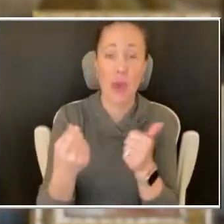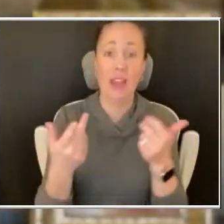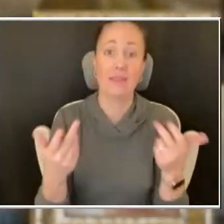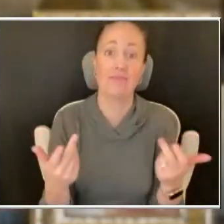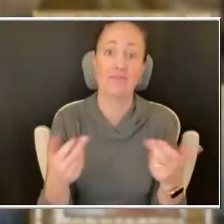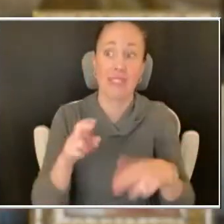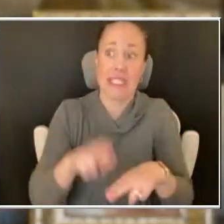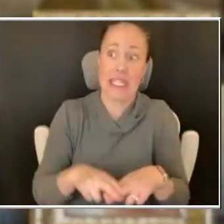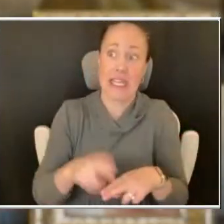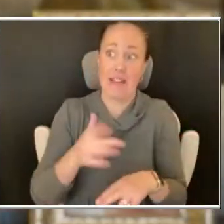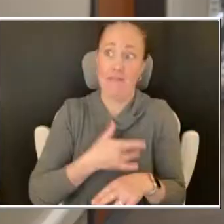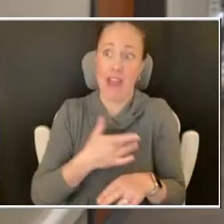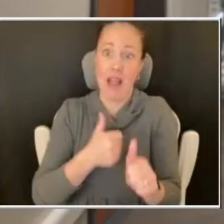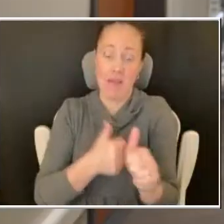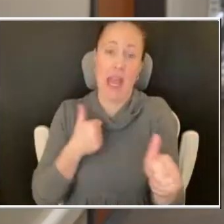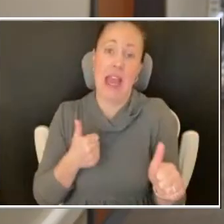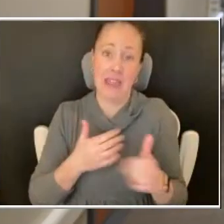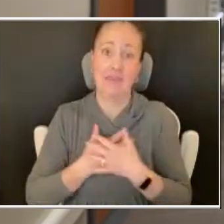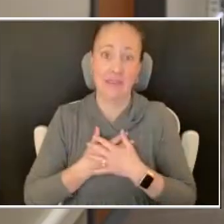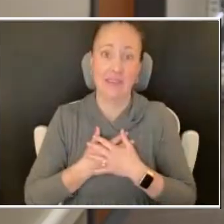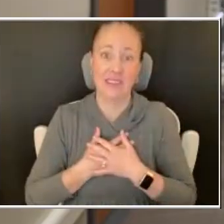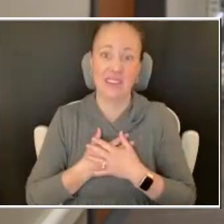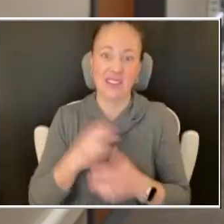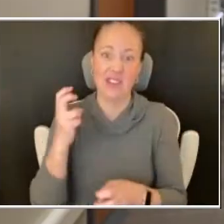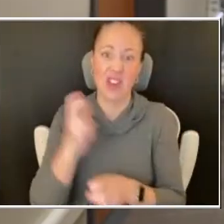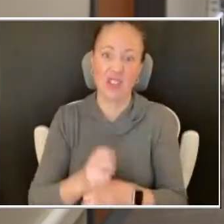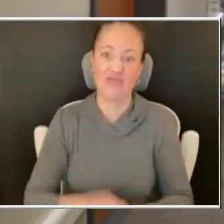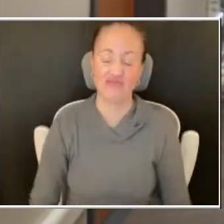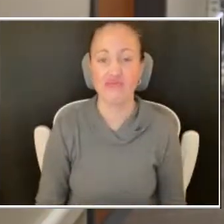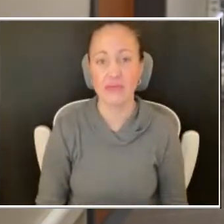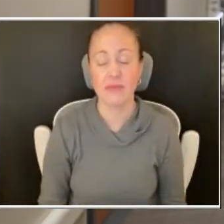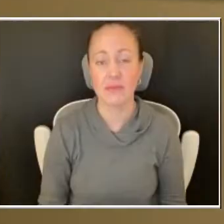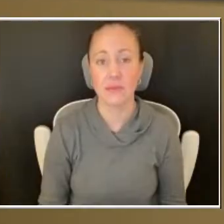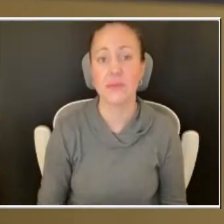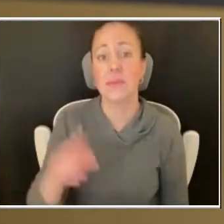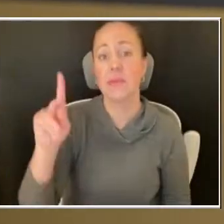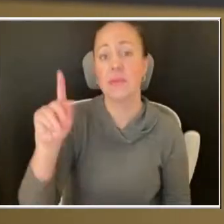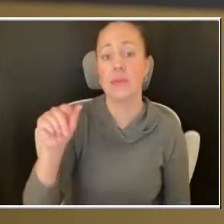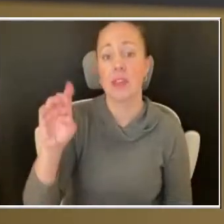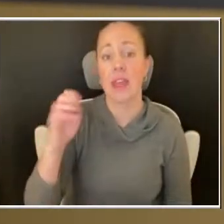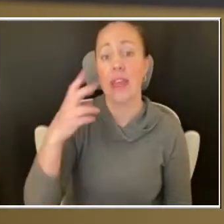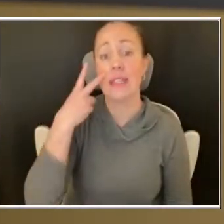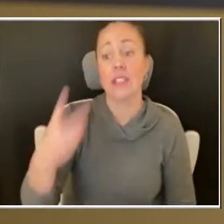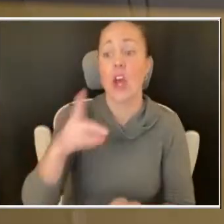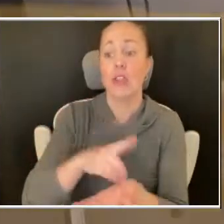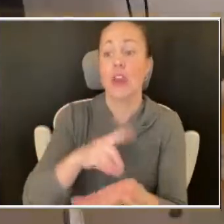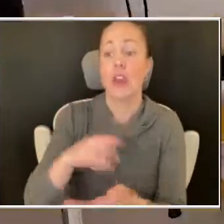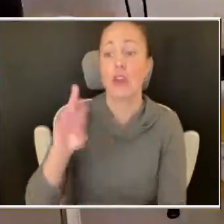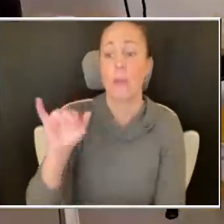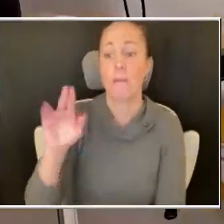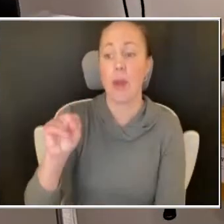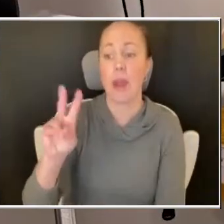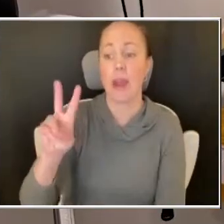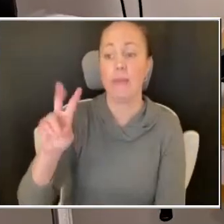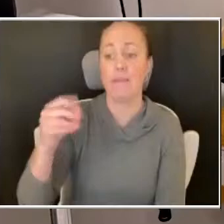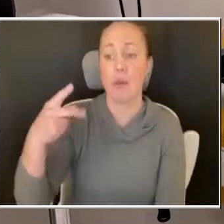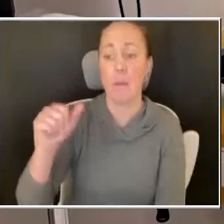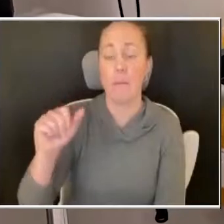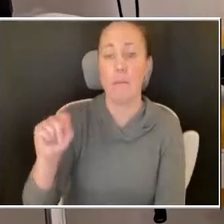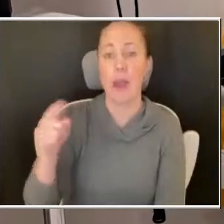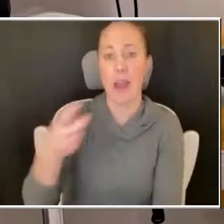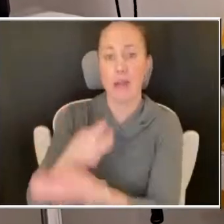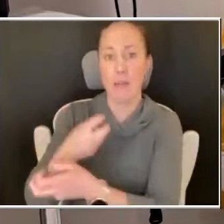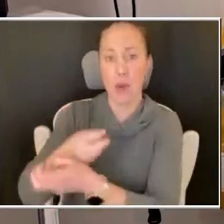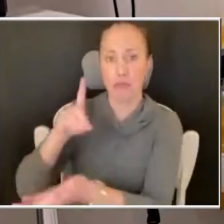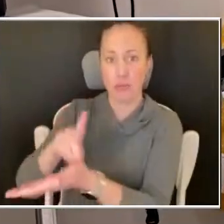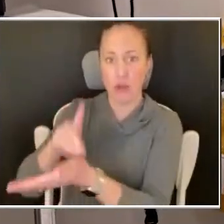little bit was definitely really hard. Kate saw orthopedic surgeon Dr. Brian Vopot. She had several